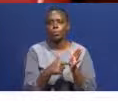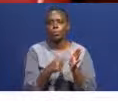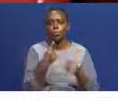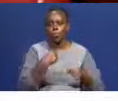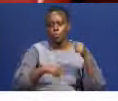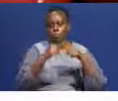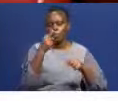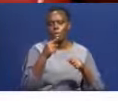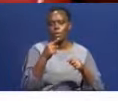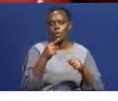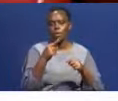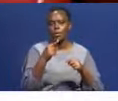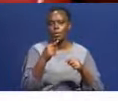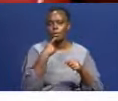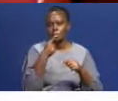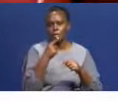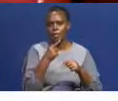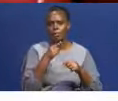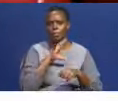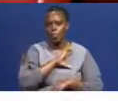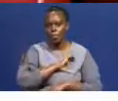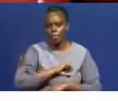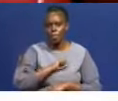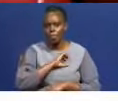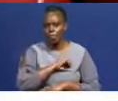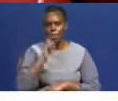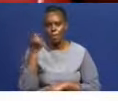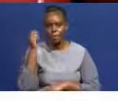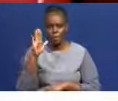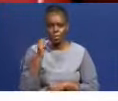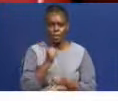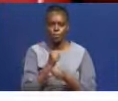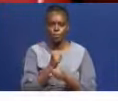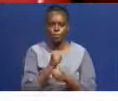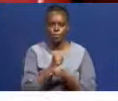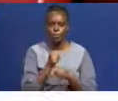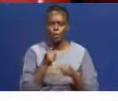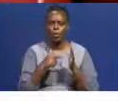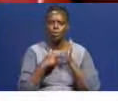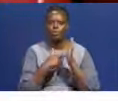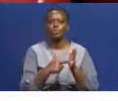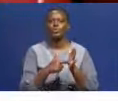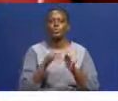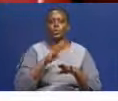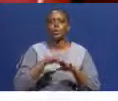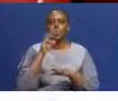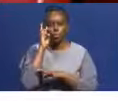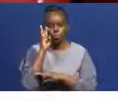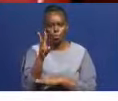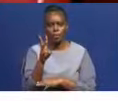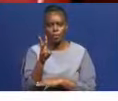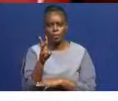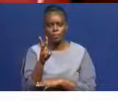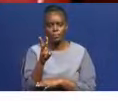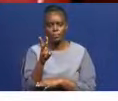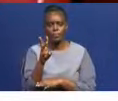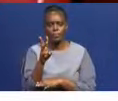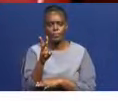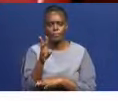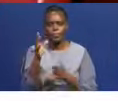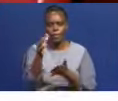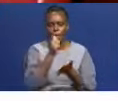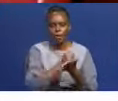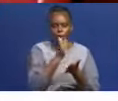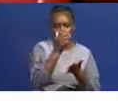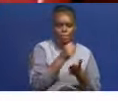you over and to tell you, be patient. The president is working. He has shown a lot of goodwill so far. He has